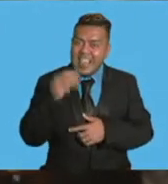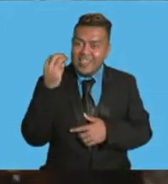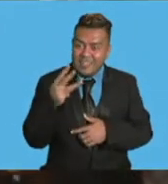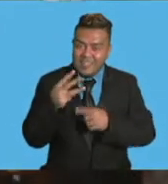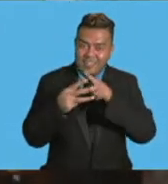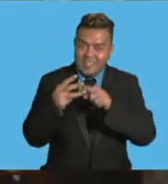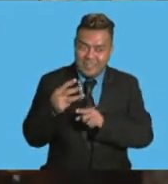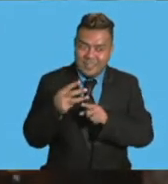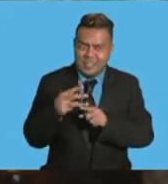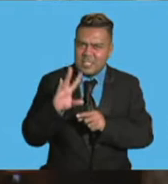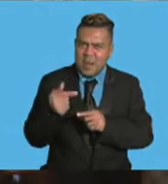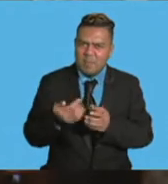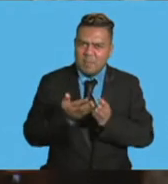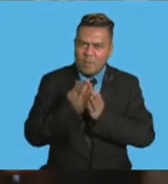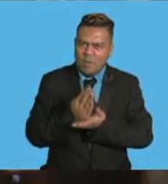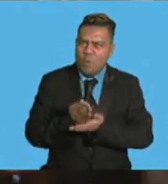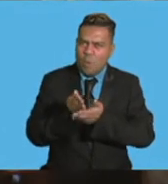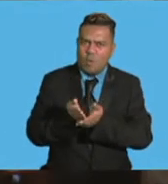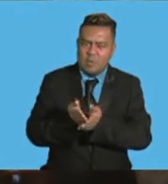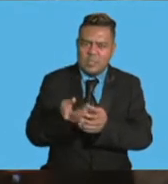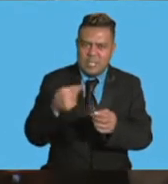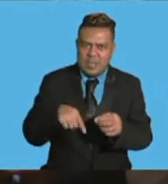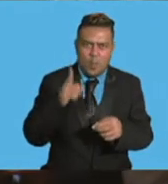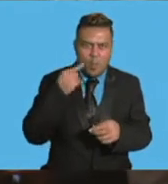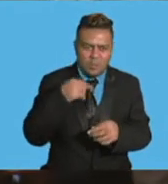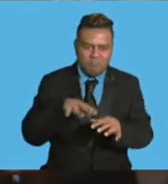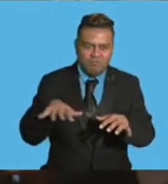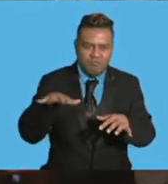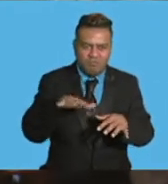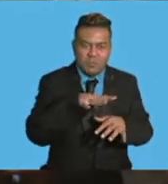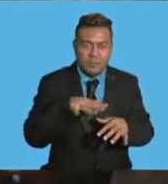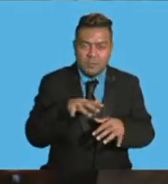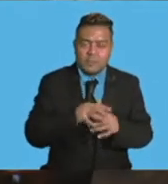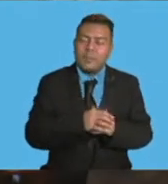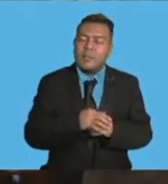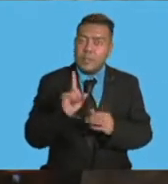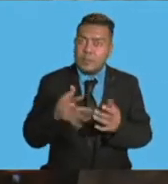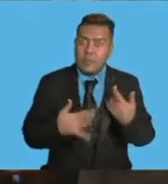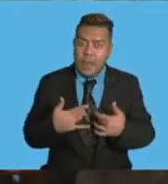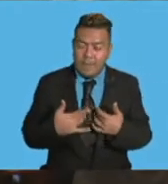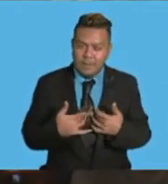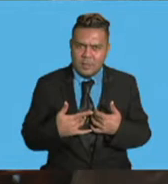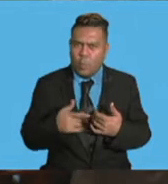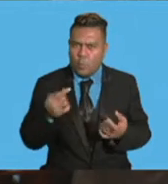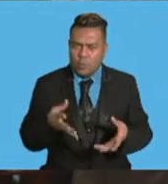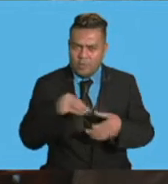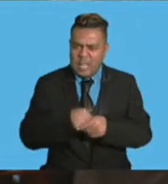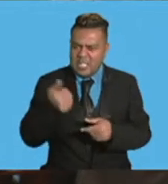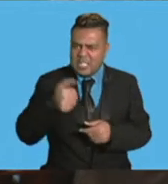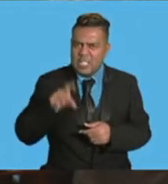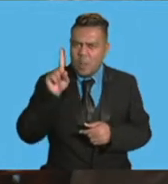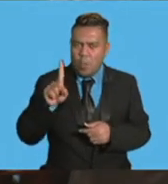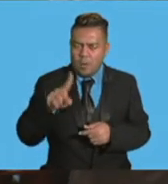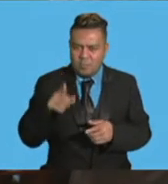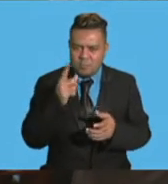involved some yachts that were in these waters. And in terms of lives, with these 61